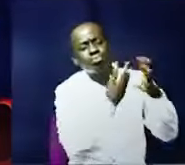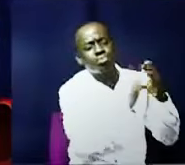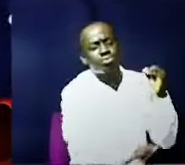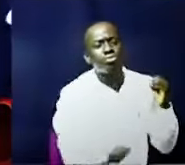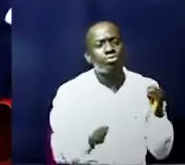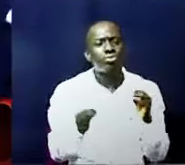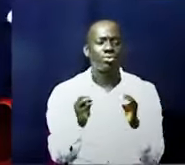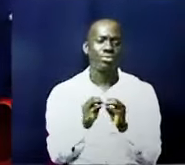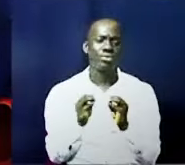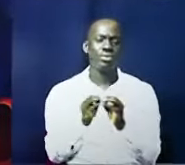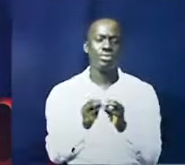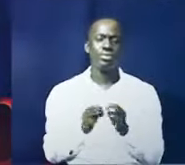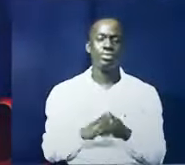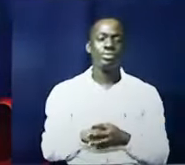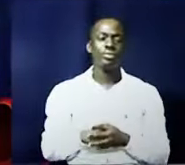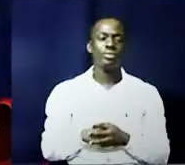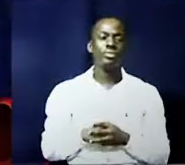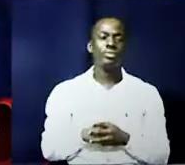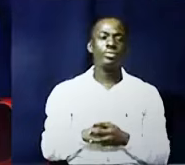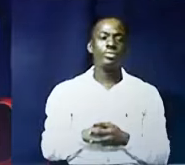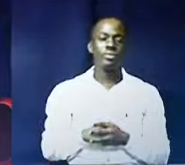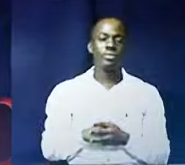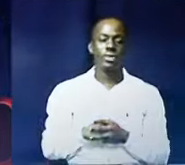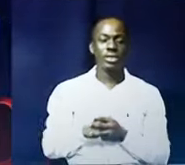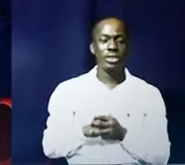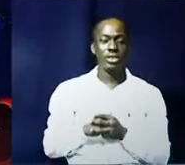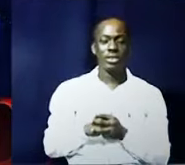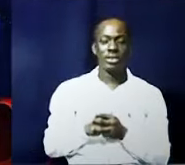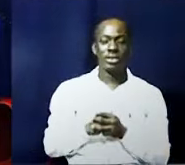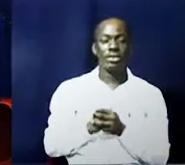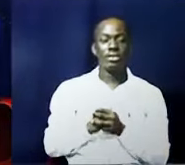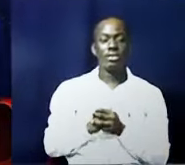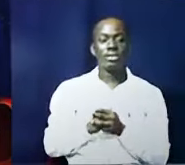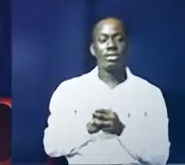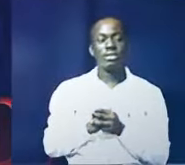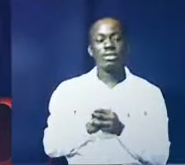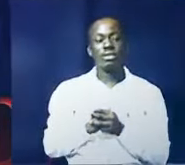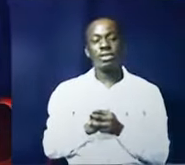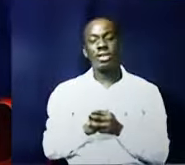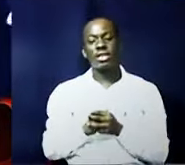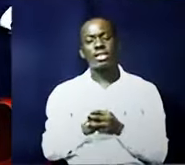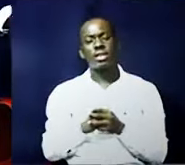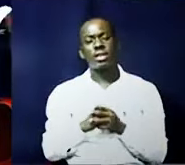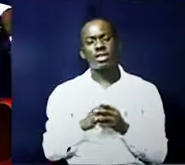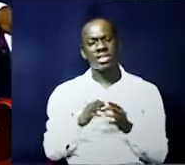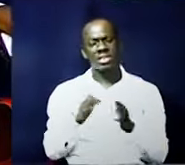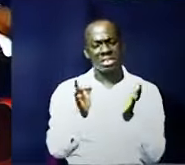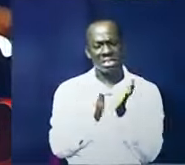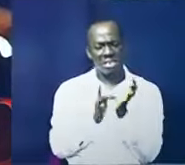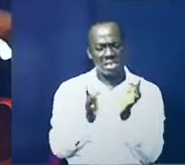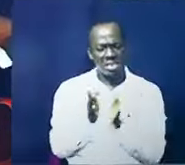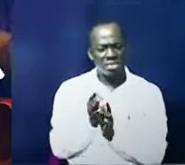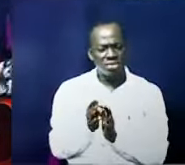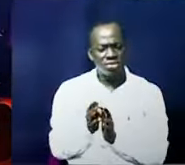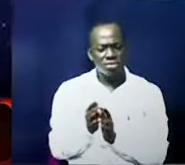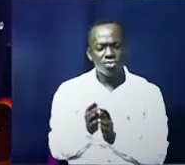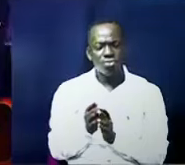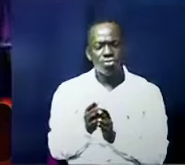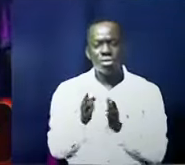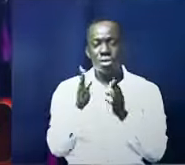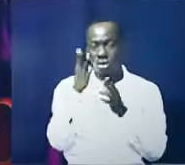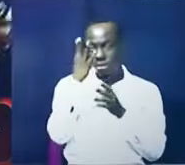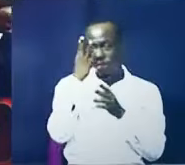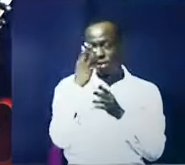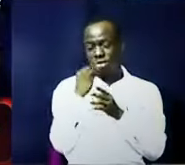to rise up and then go to a solitary place, a secluded place, and met with God.